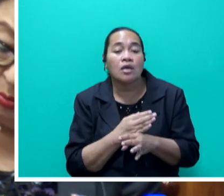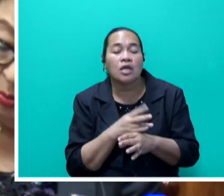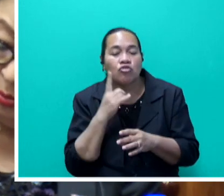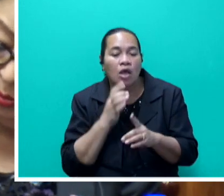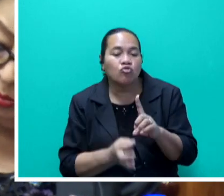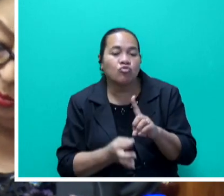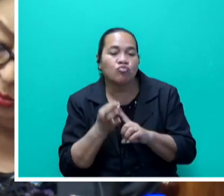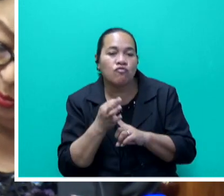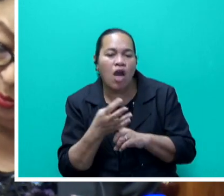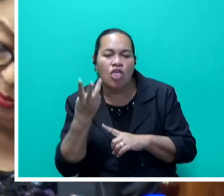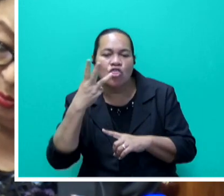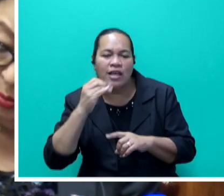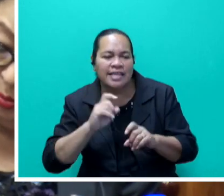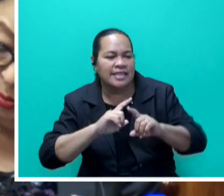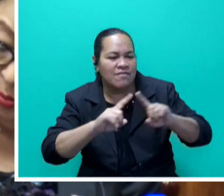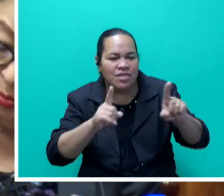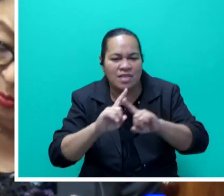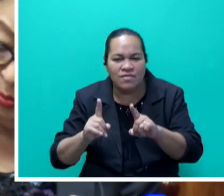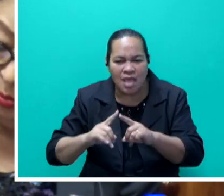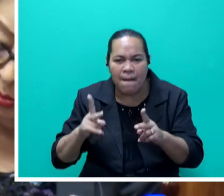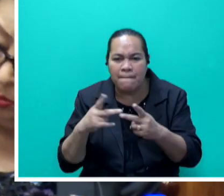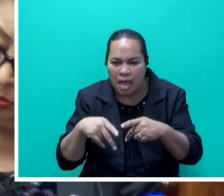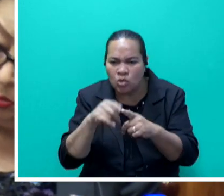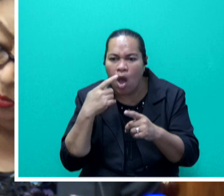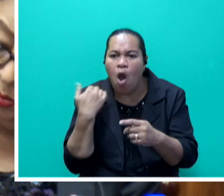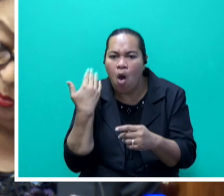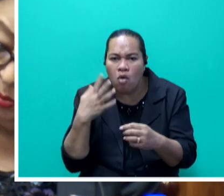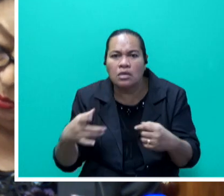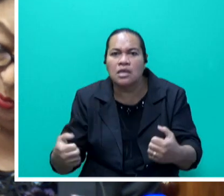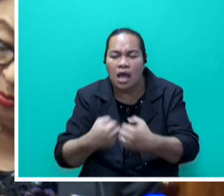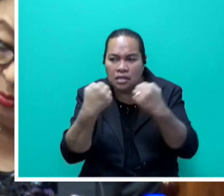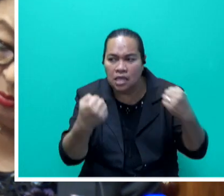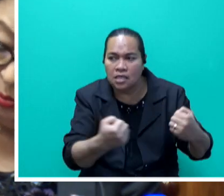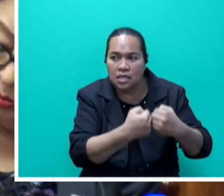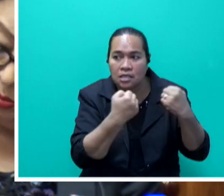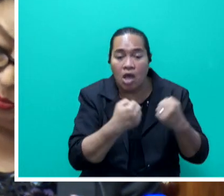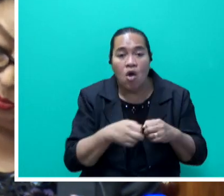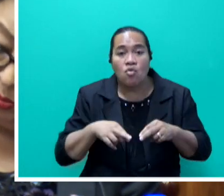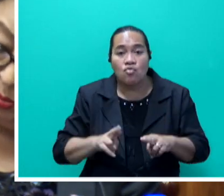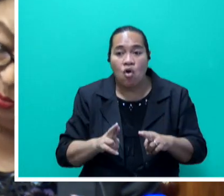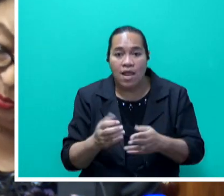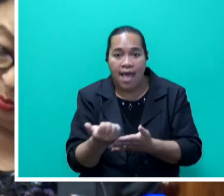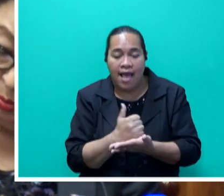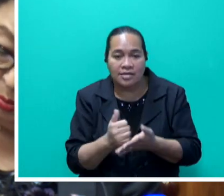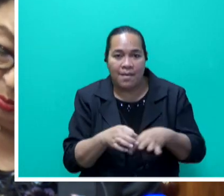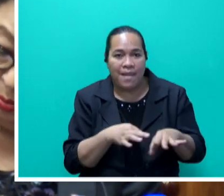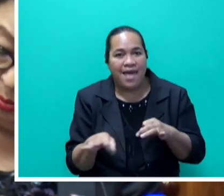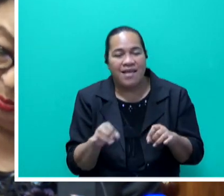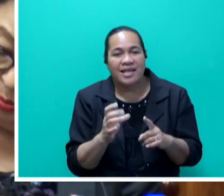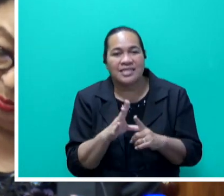improving 30 different black spots around the country, 40 kilometers of route action plans in place, for